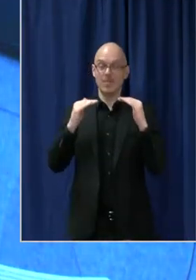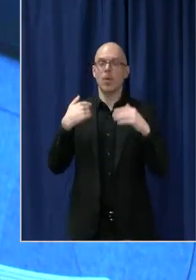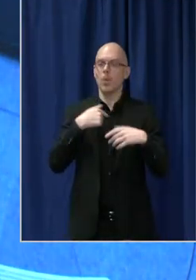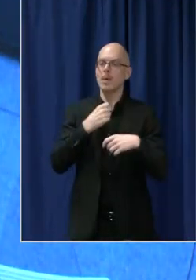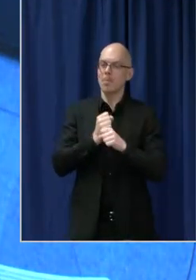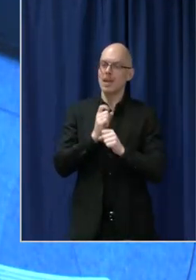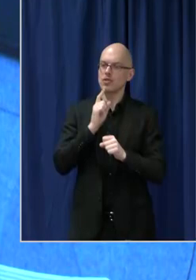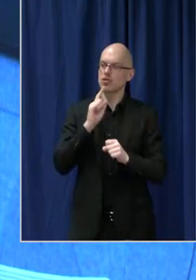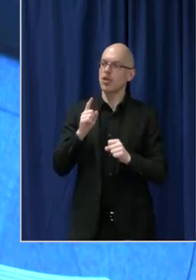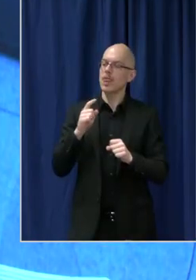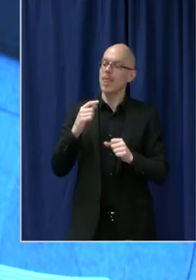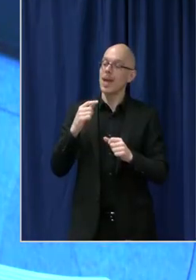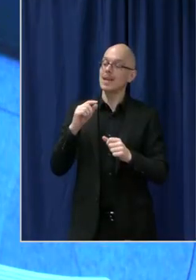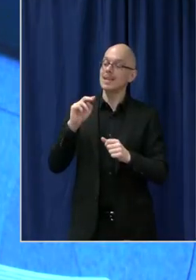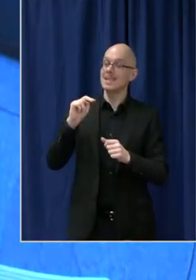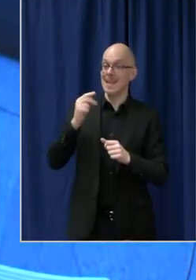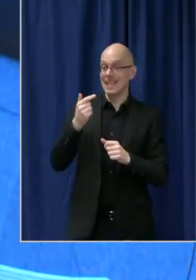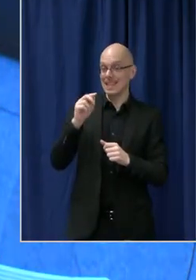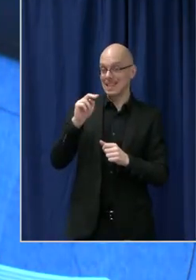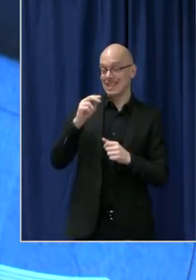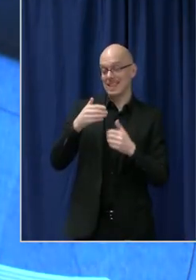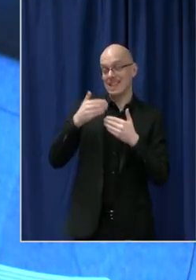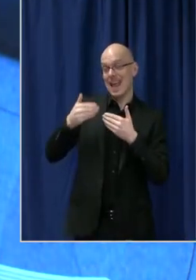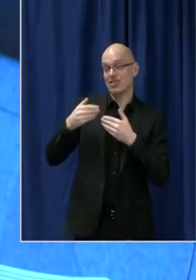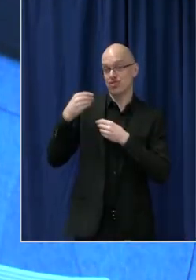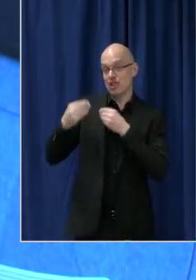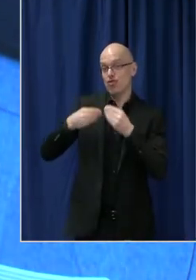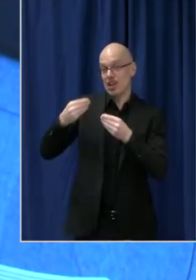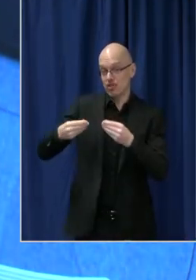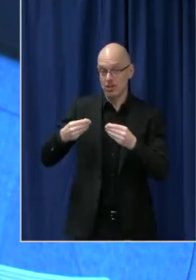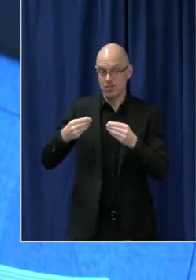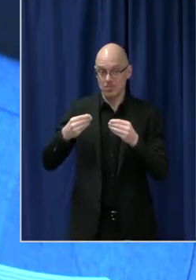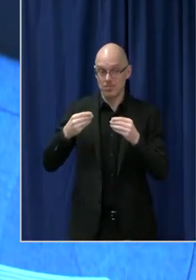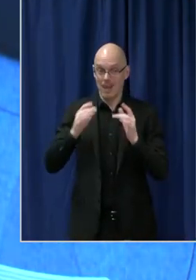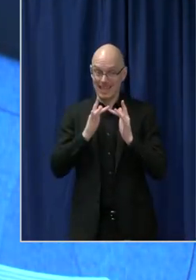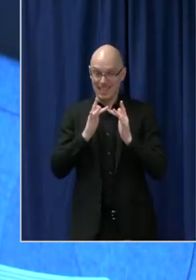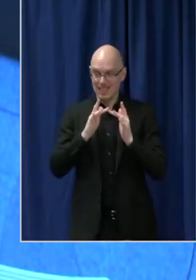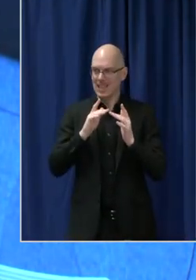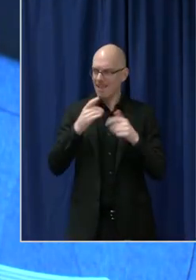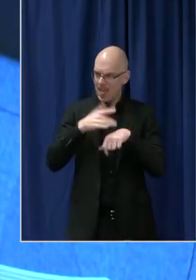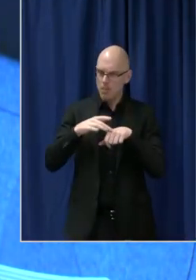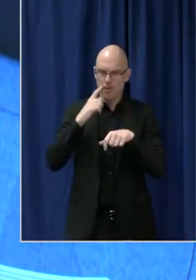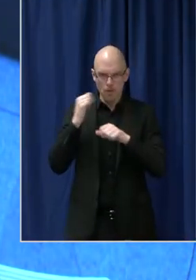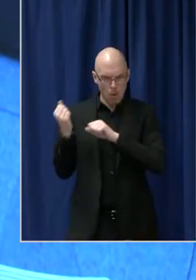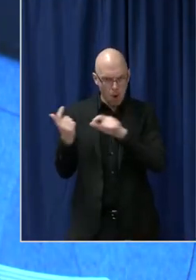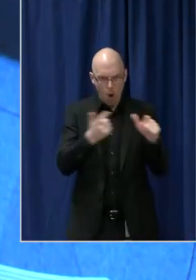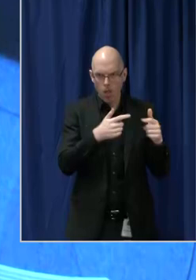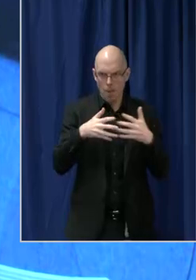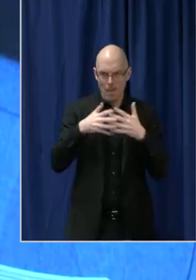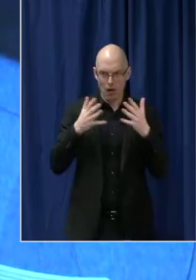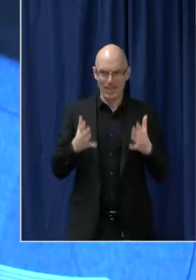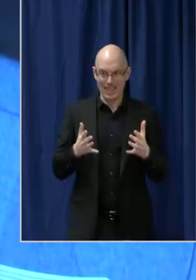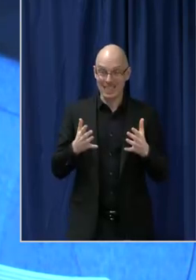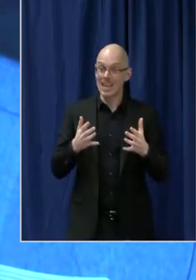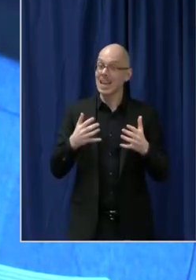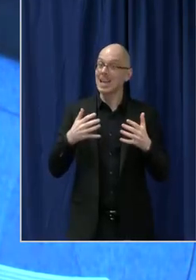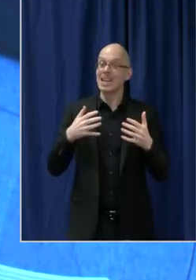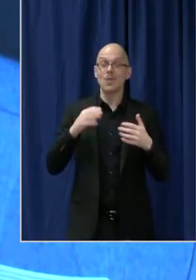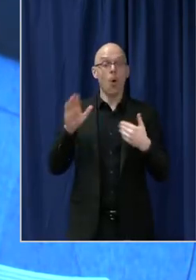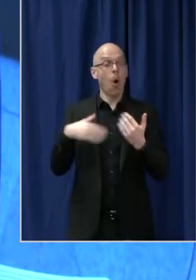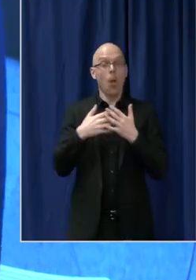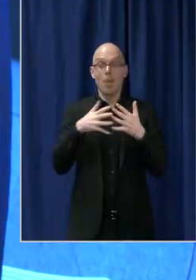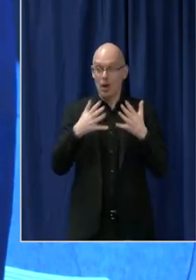available to every American, and that includes the disability community. And the FCC has a lot of